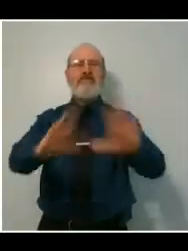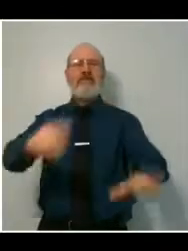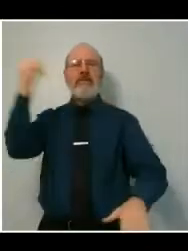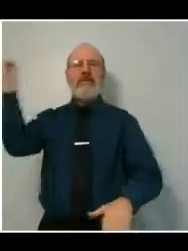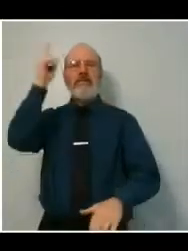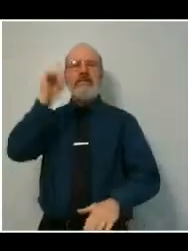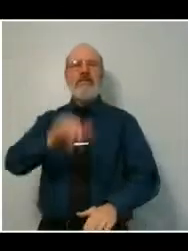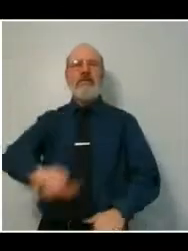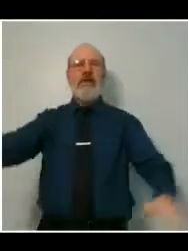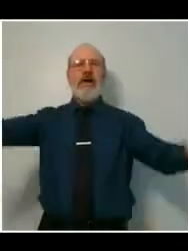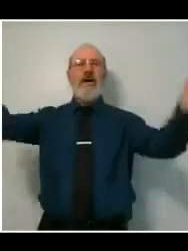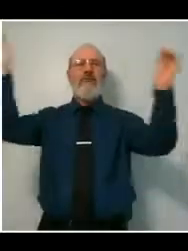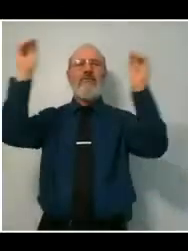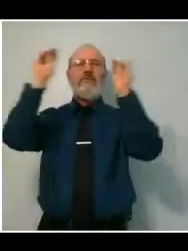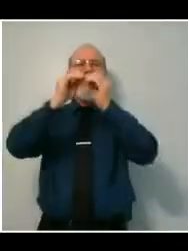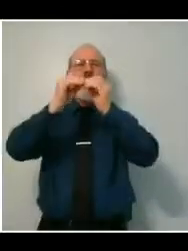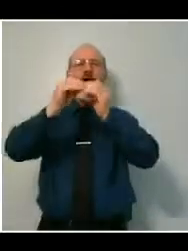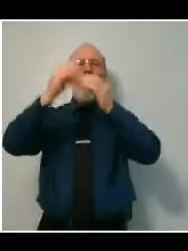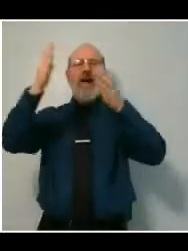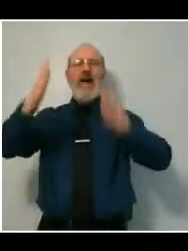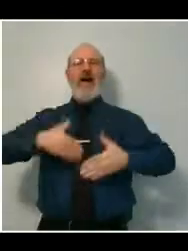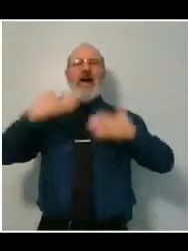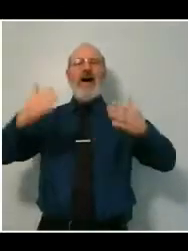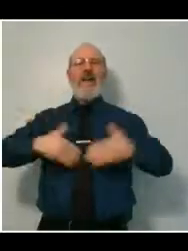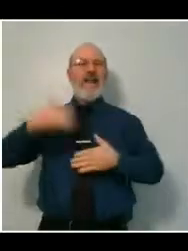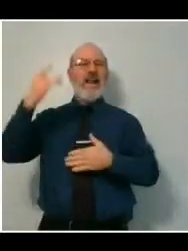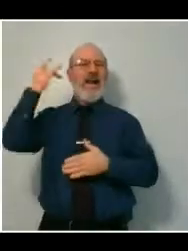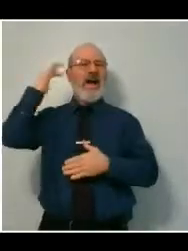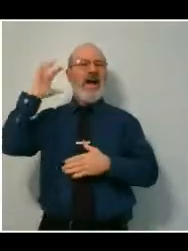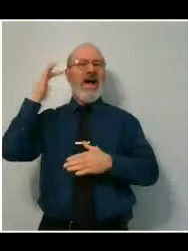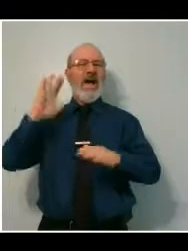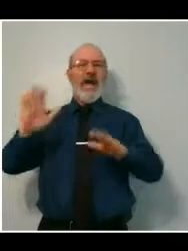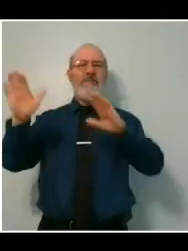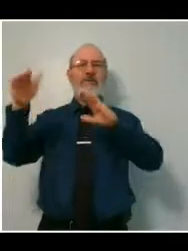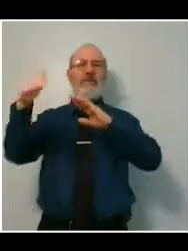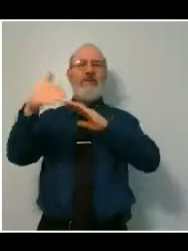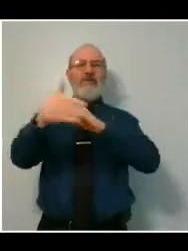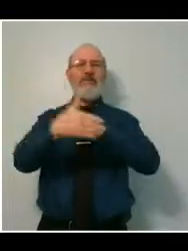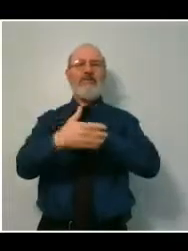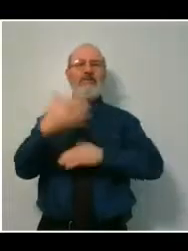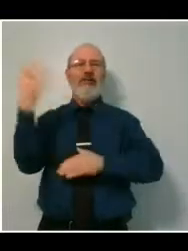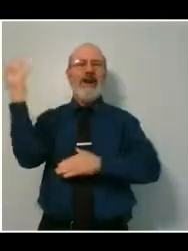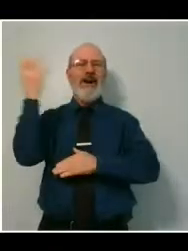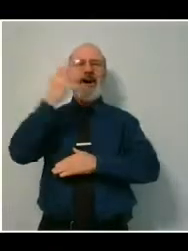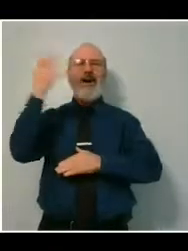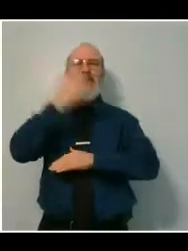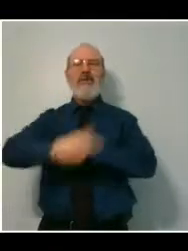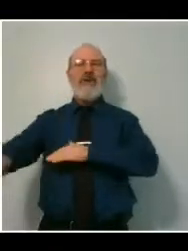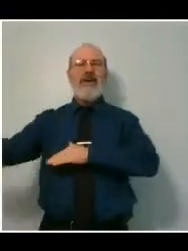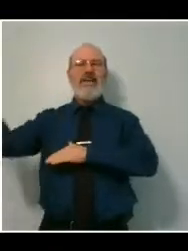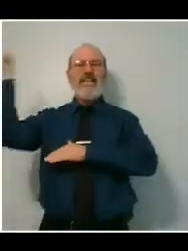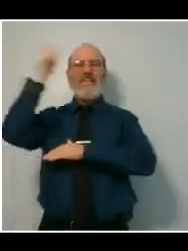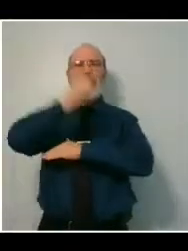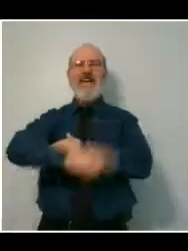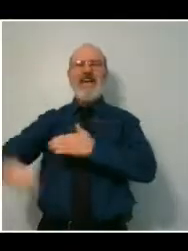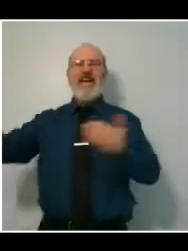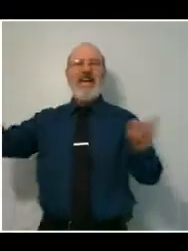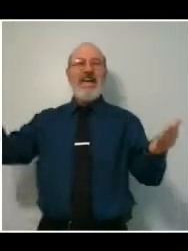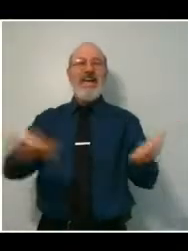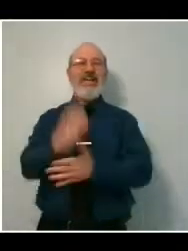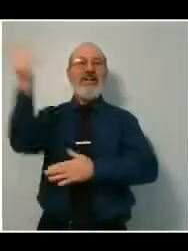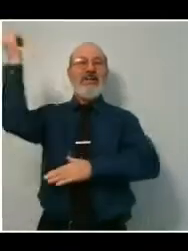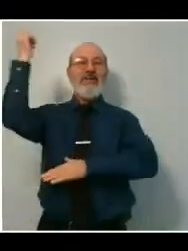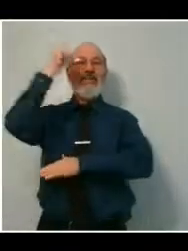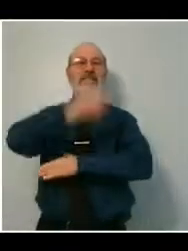peace forevermore on that happy golden shore. What a day,